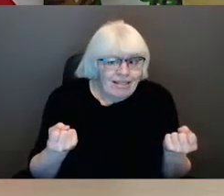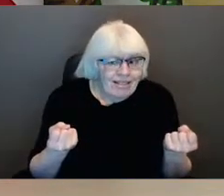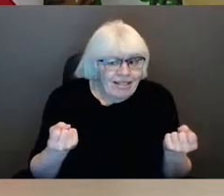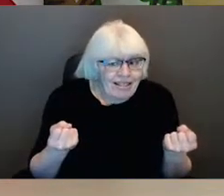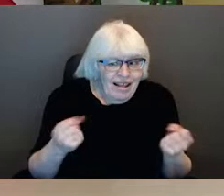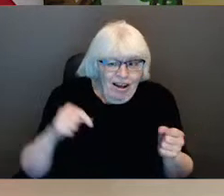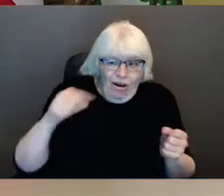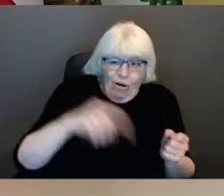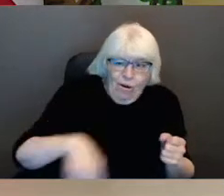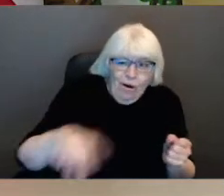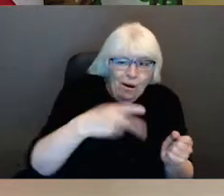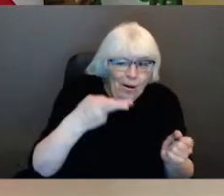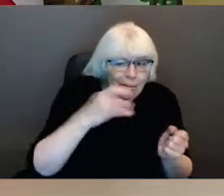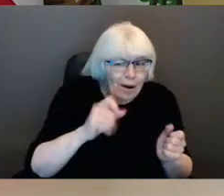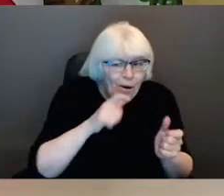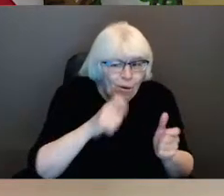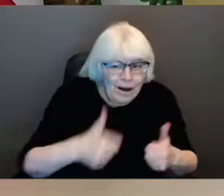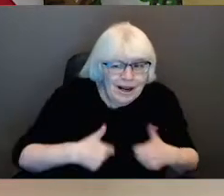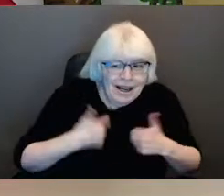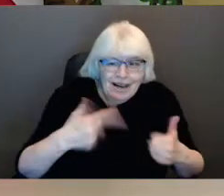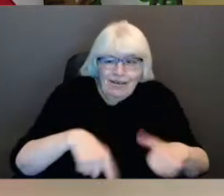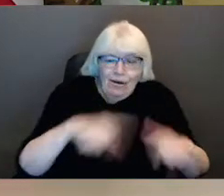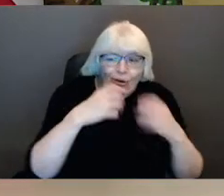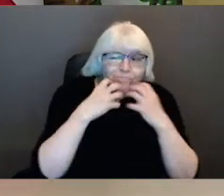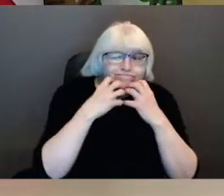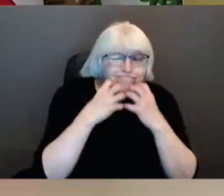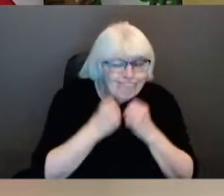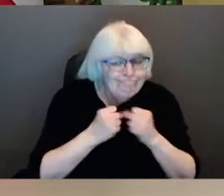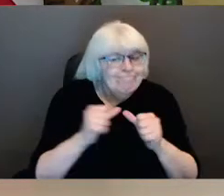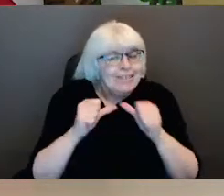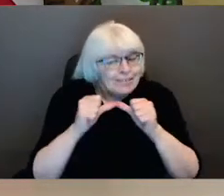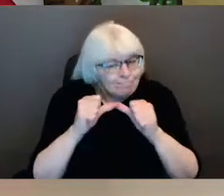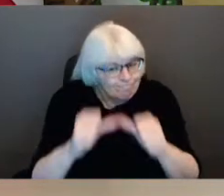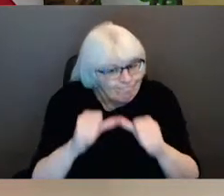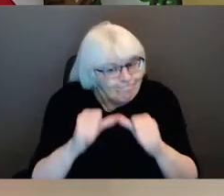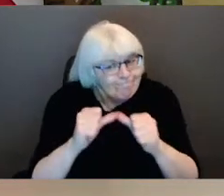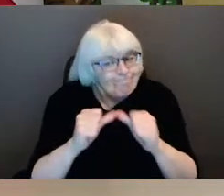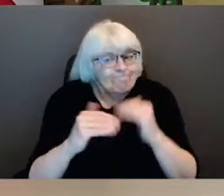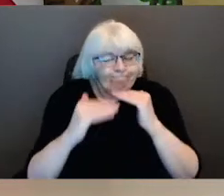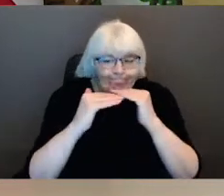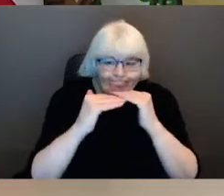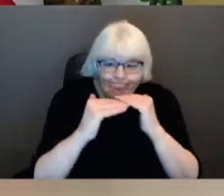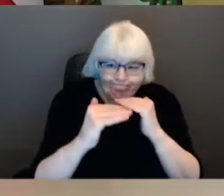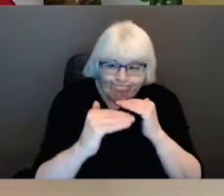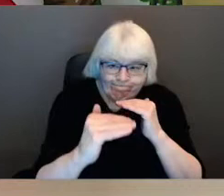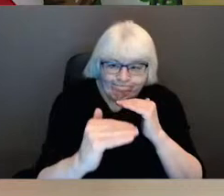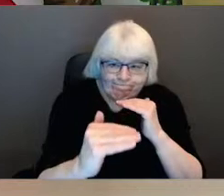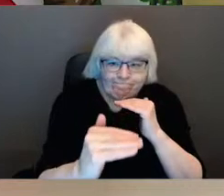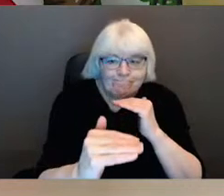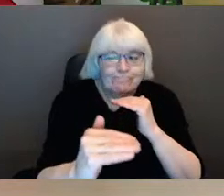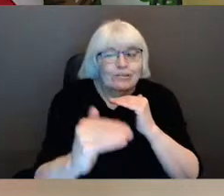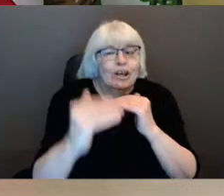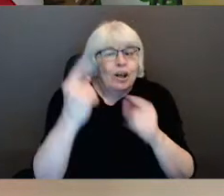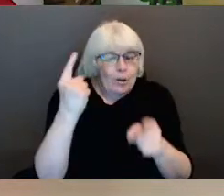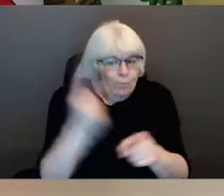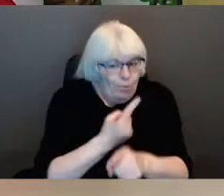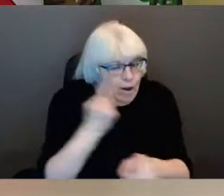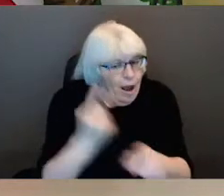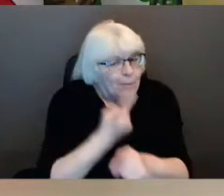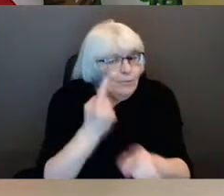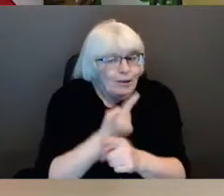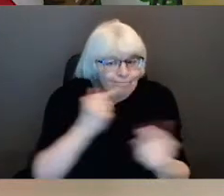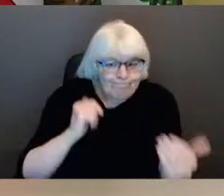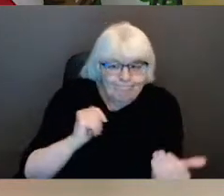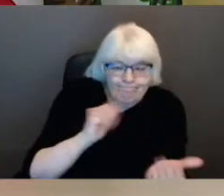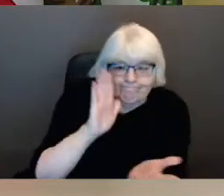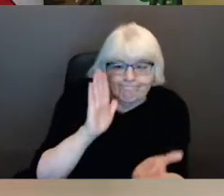will continue to take a steady, balanced, and measured approach, making adjustments based on our